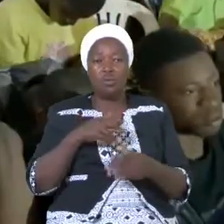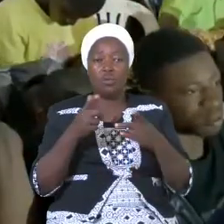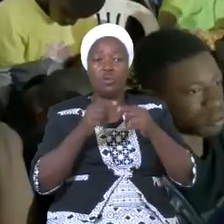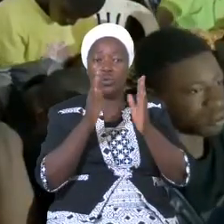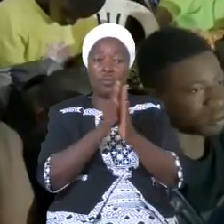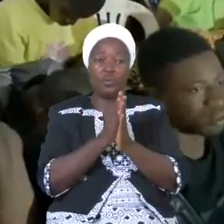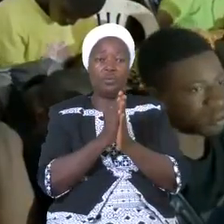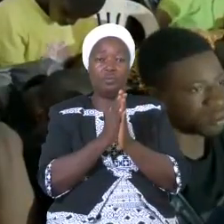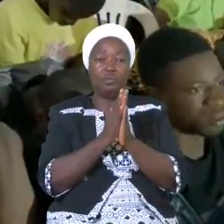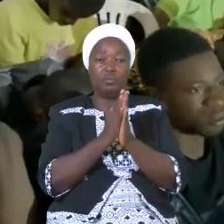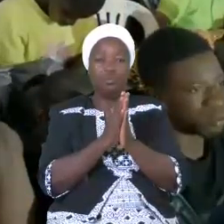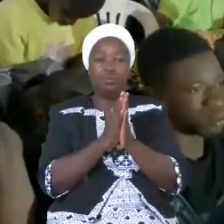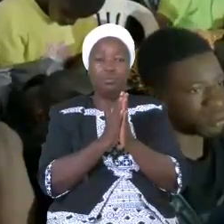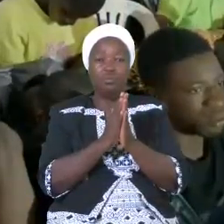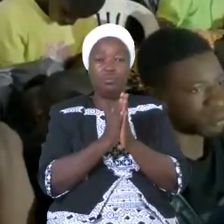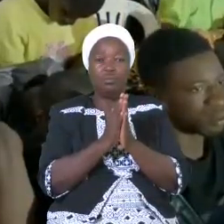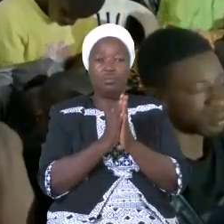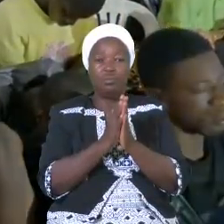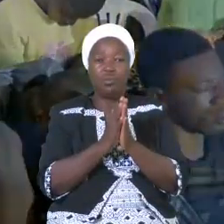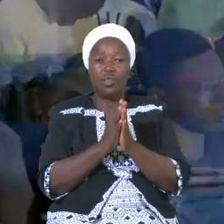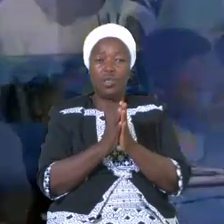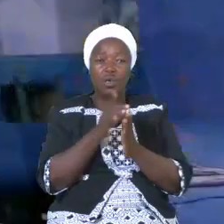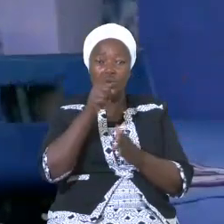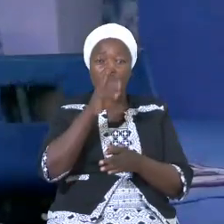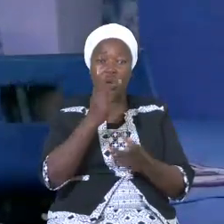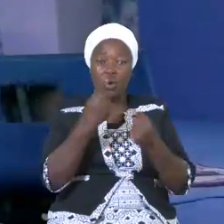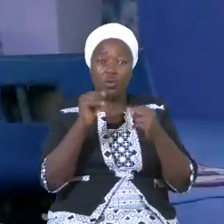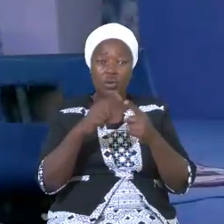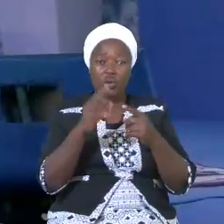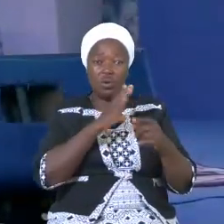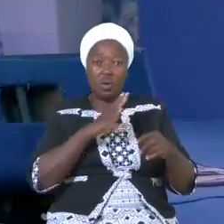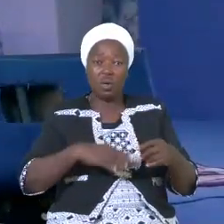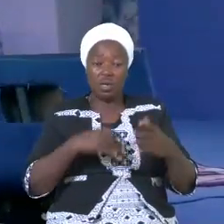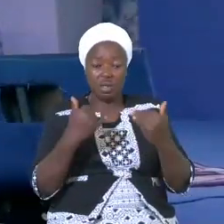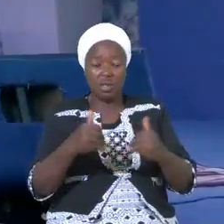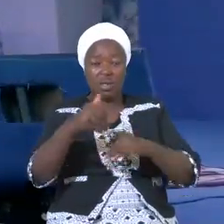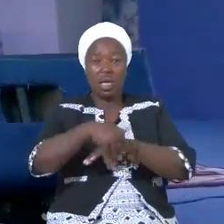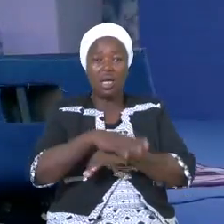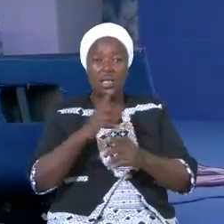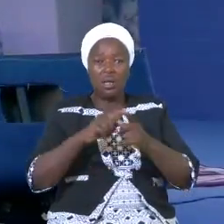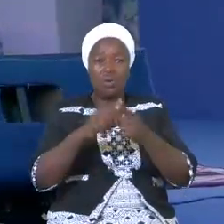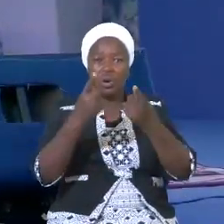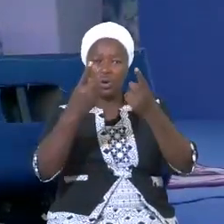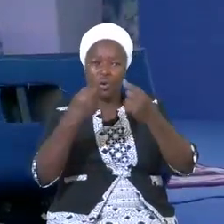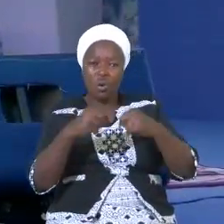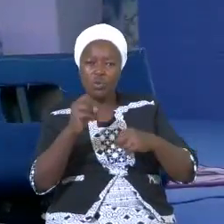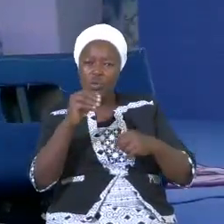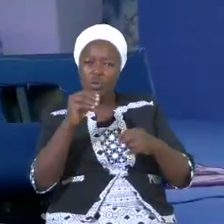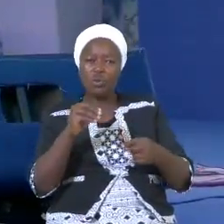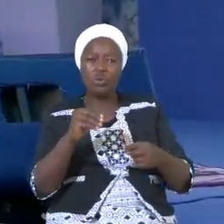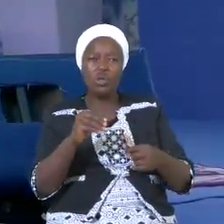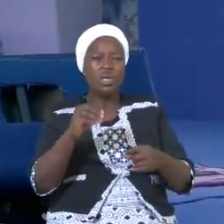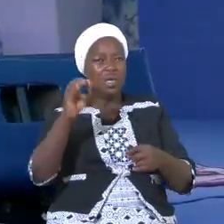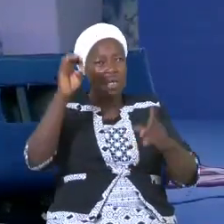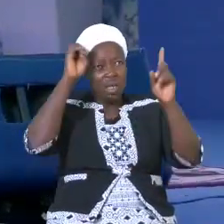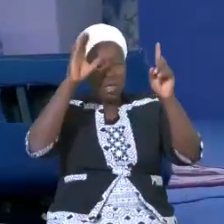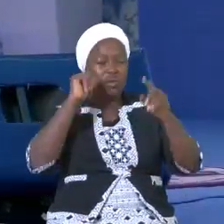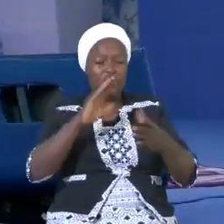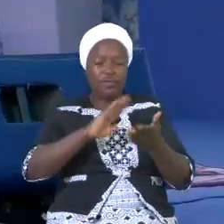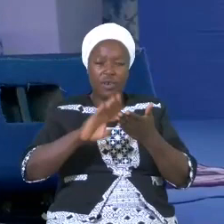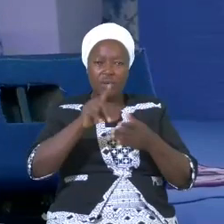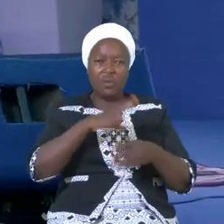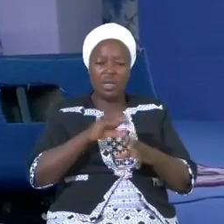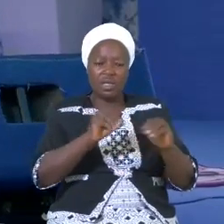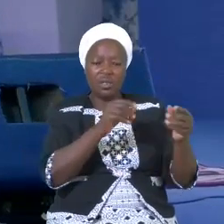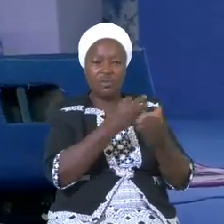clothes you're coming to christ tonight and you're coming soon he will forgive you he will set you free change your